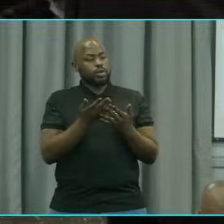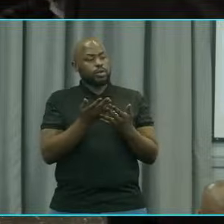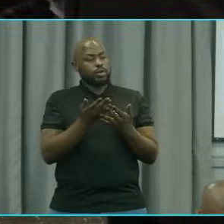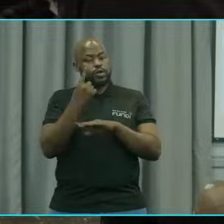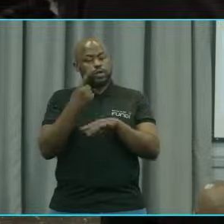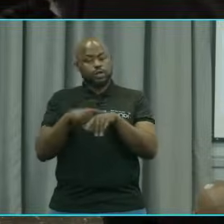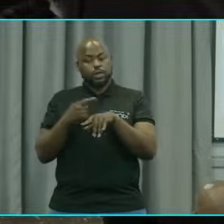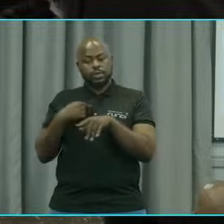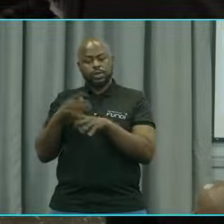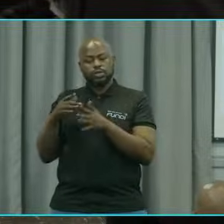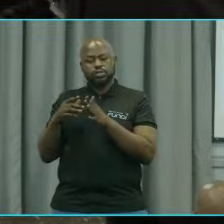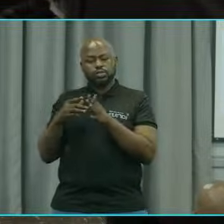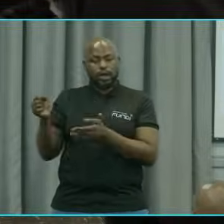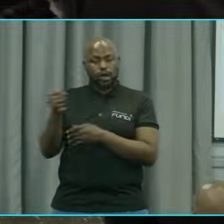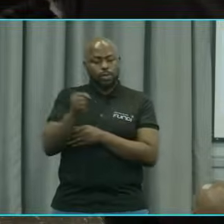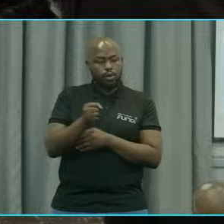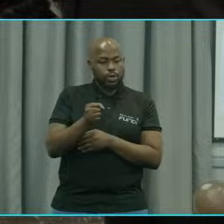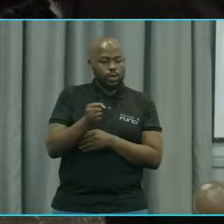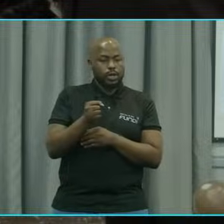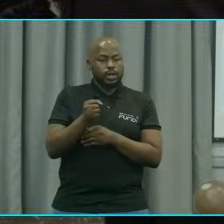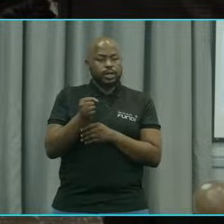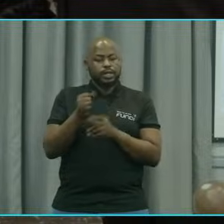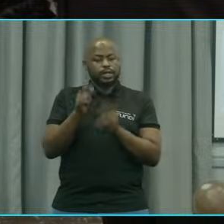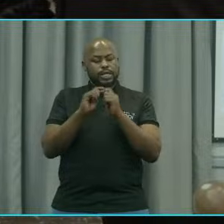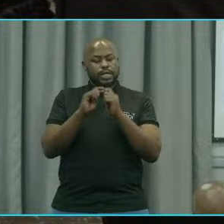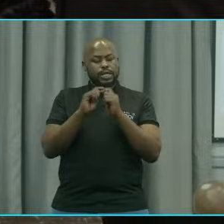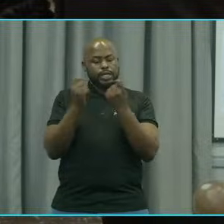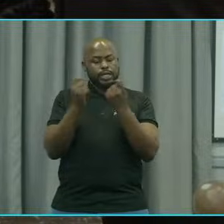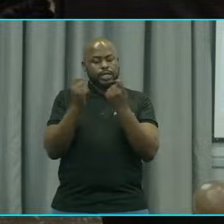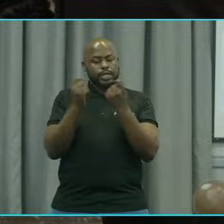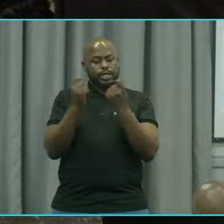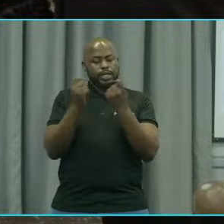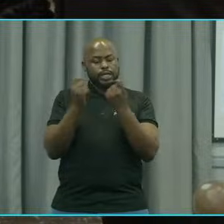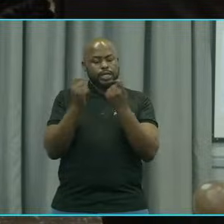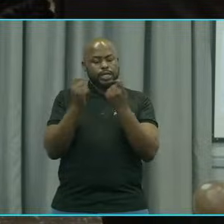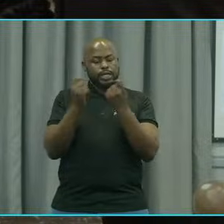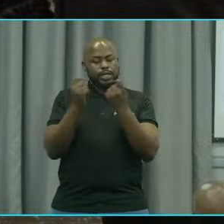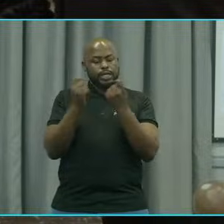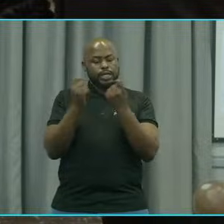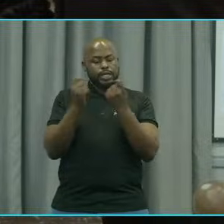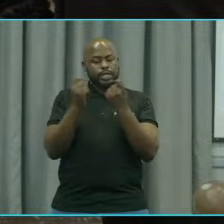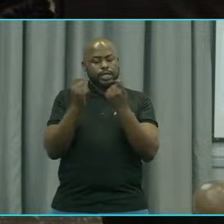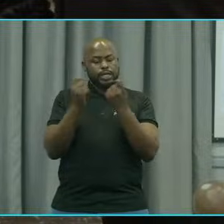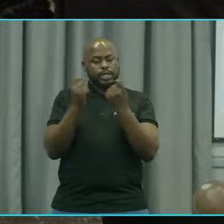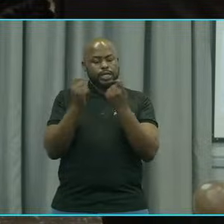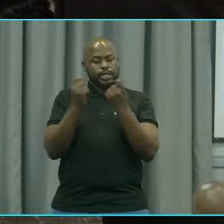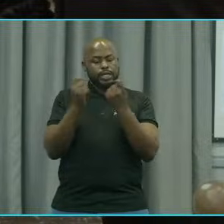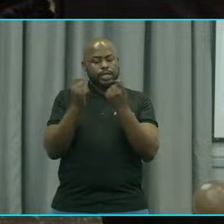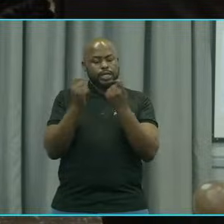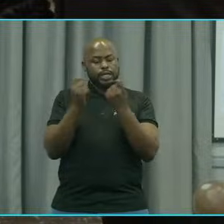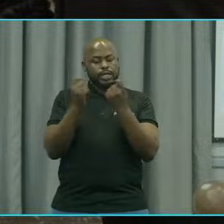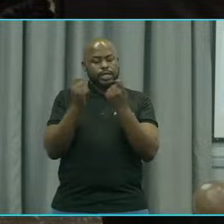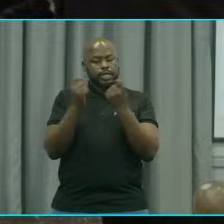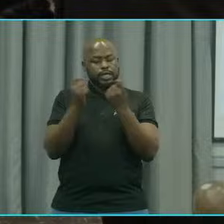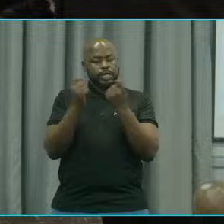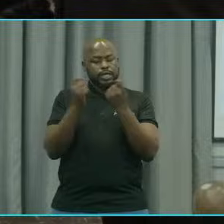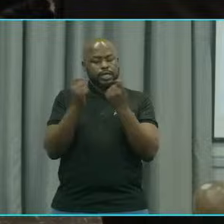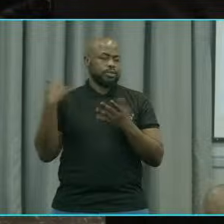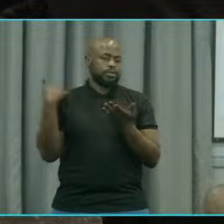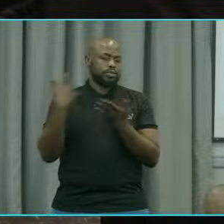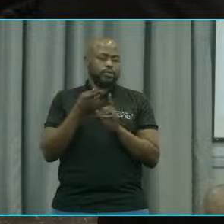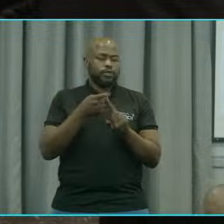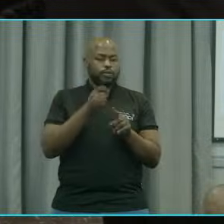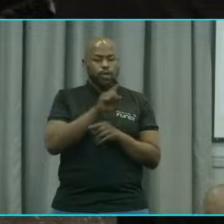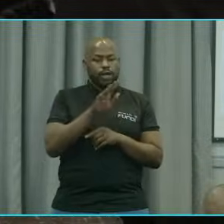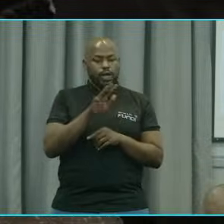education and actually appoint a team to see how they can address the quintiles actually going forward, because as Martin has said, it is